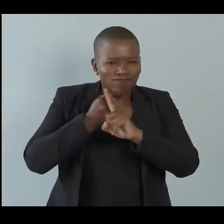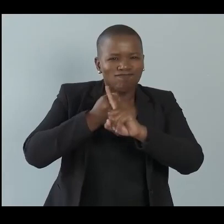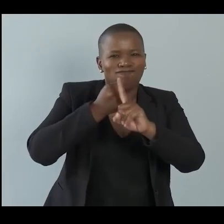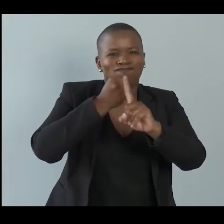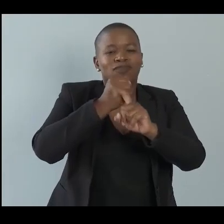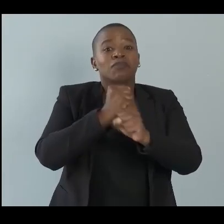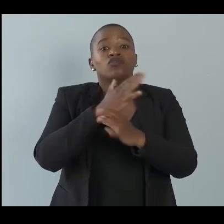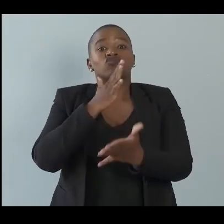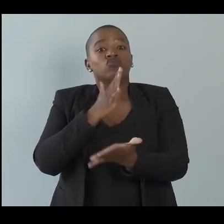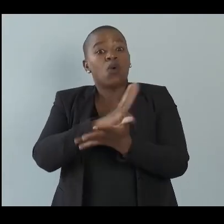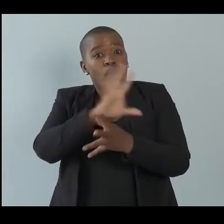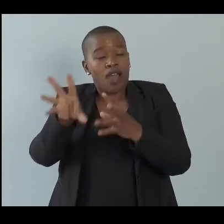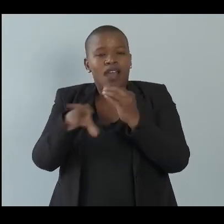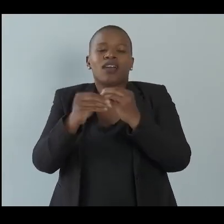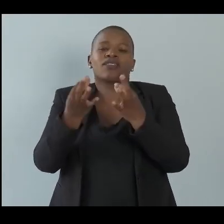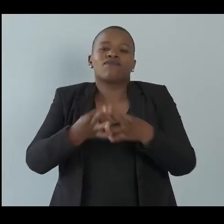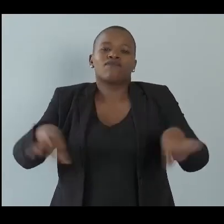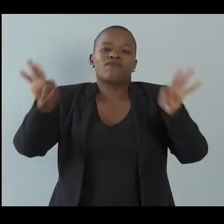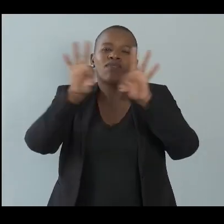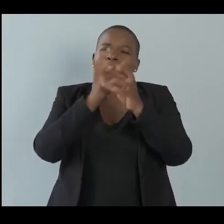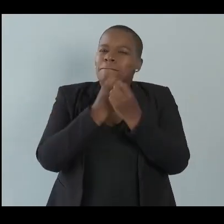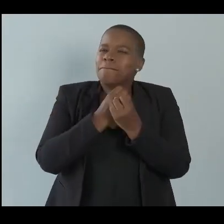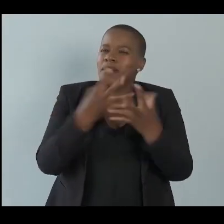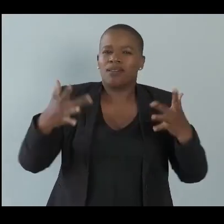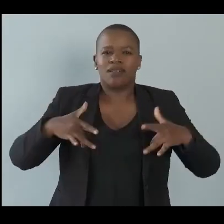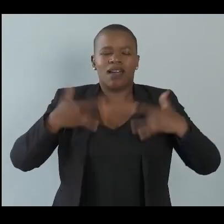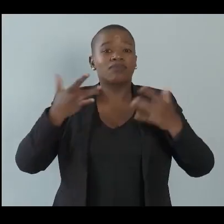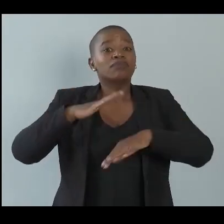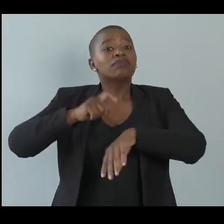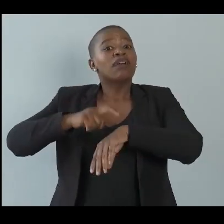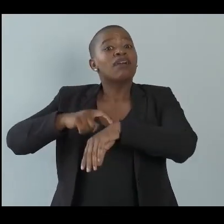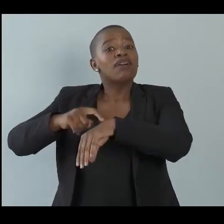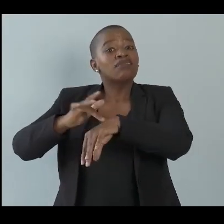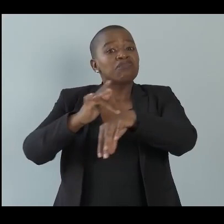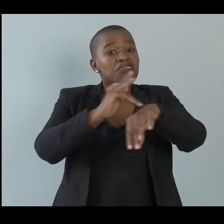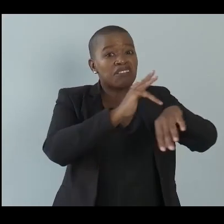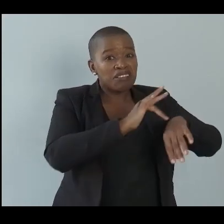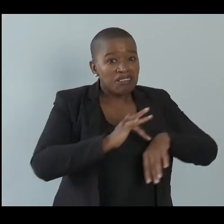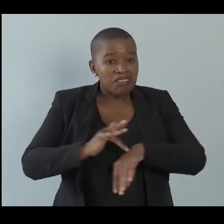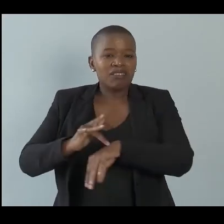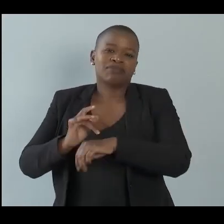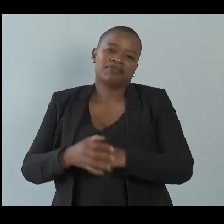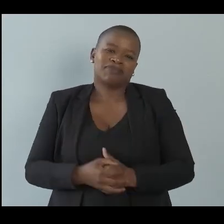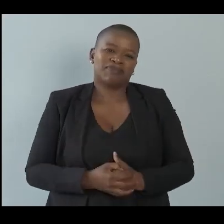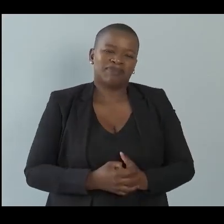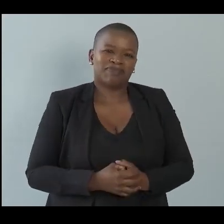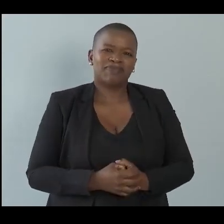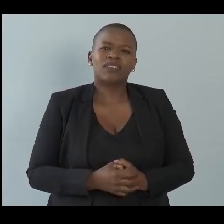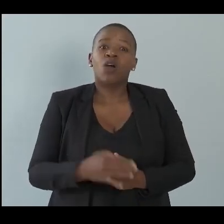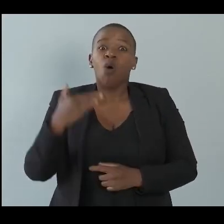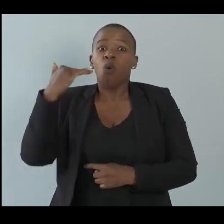meaningful difference in the many lives that we touch. When I joined Altron in October